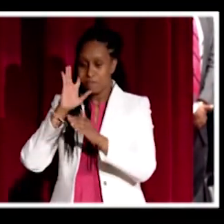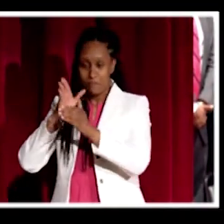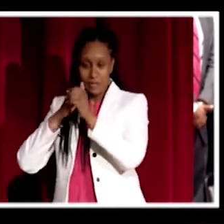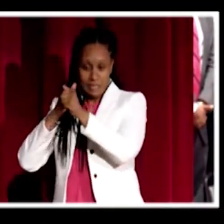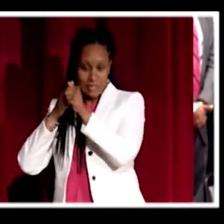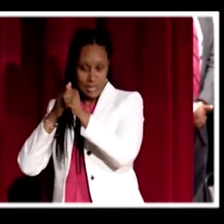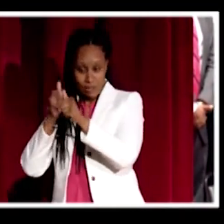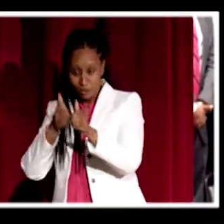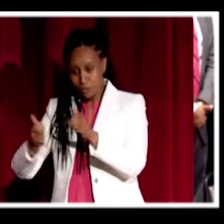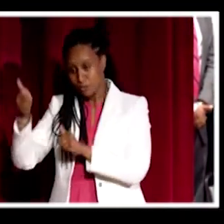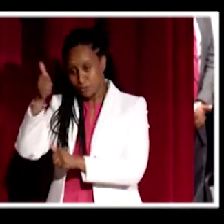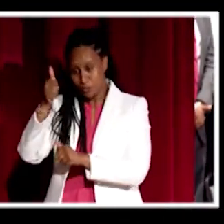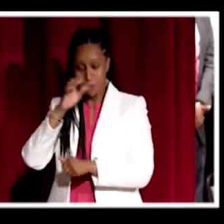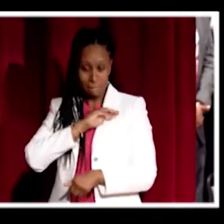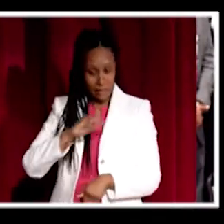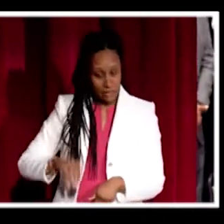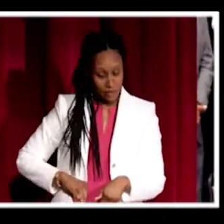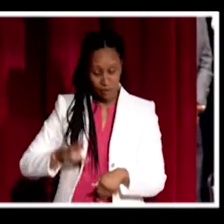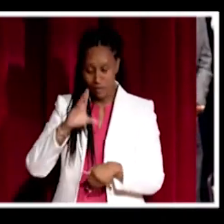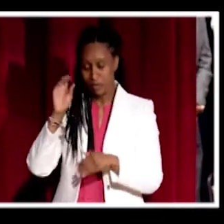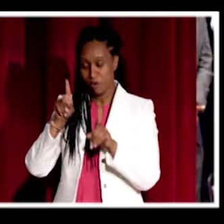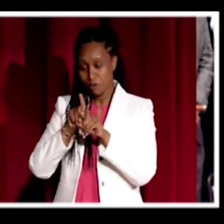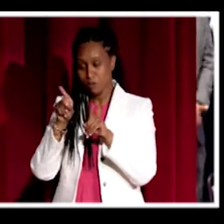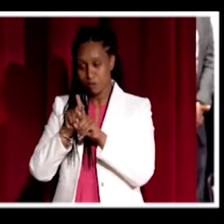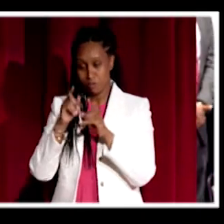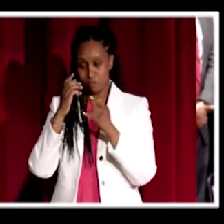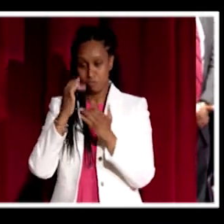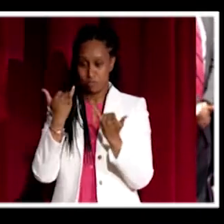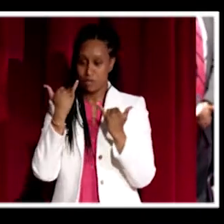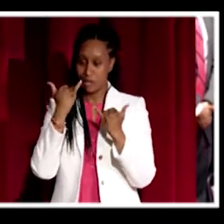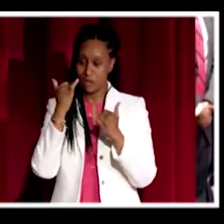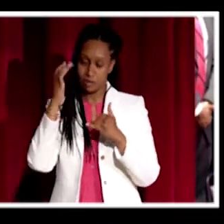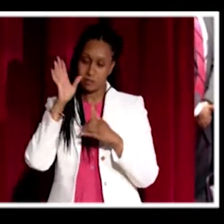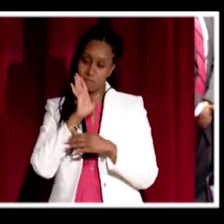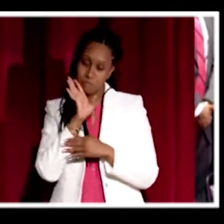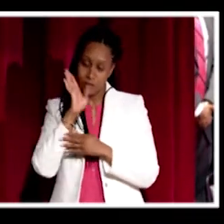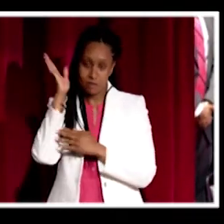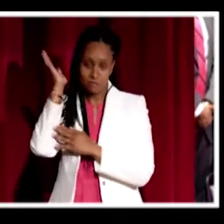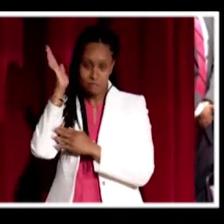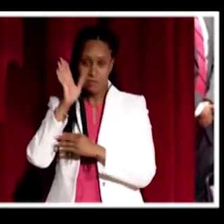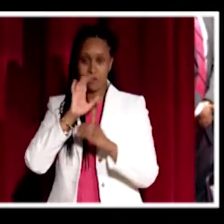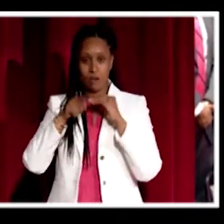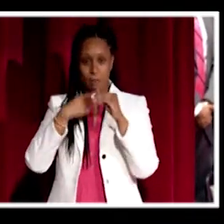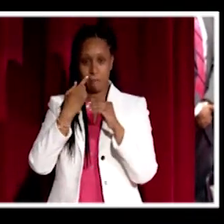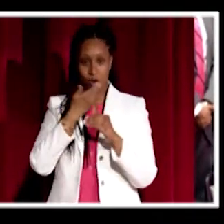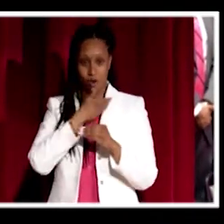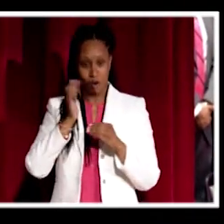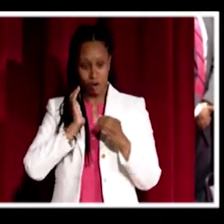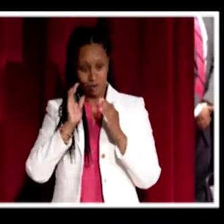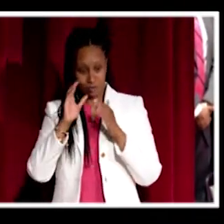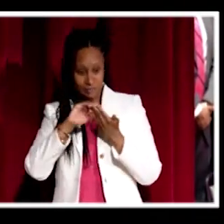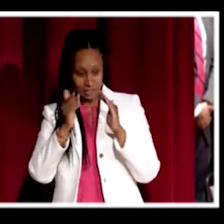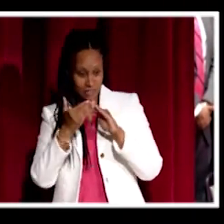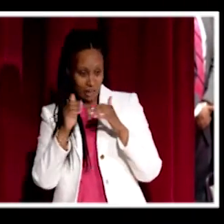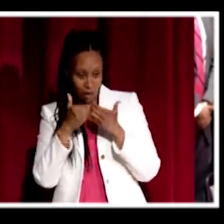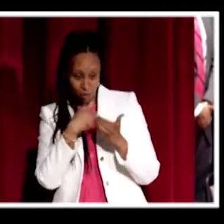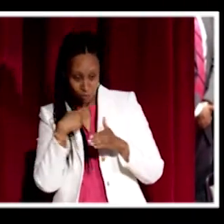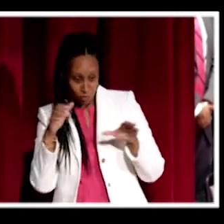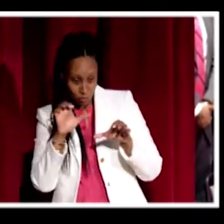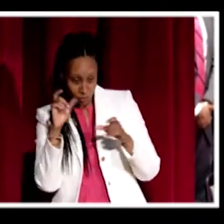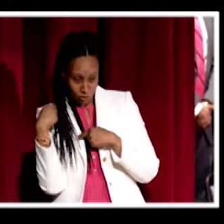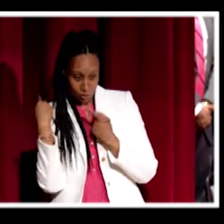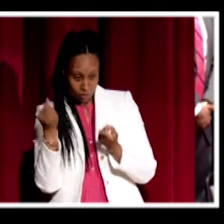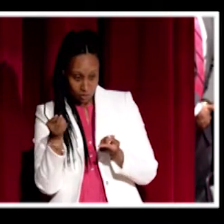Muriel Bowser, and upon her State of the District address regarding the health of our great city. As